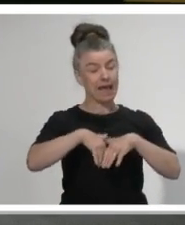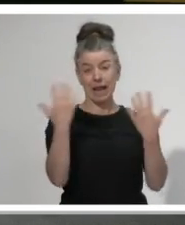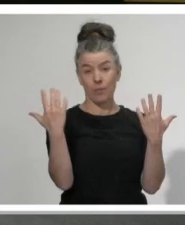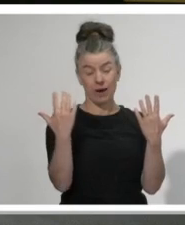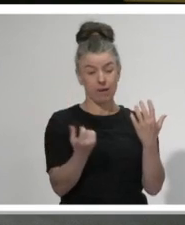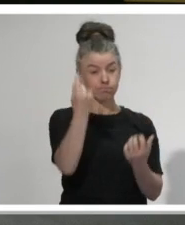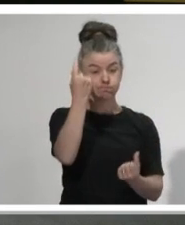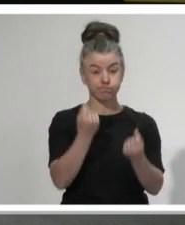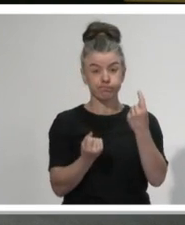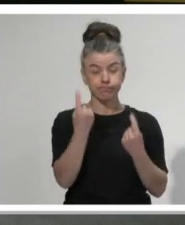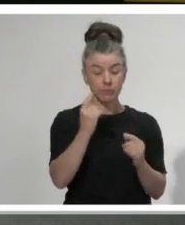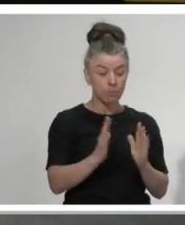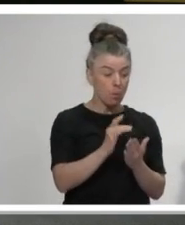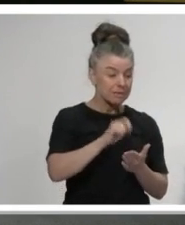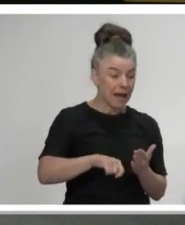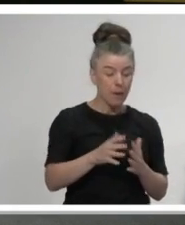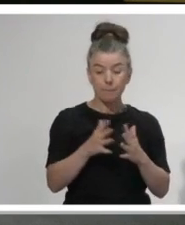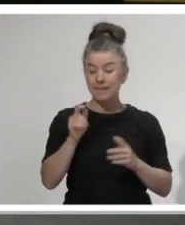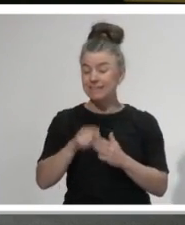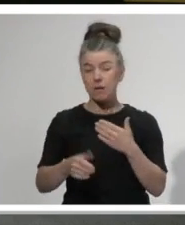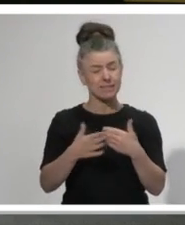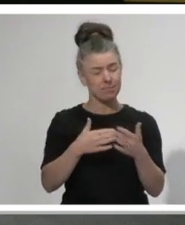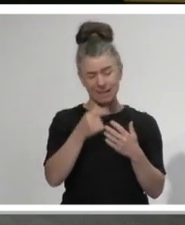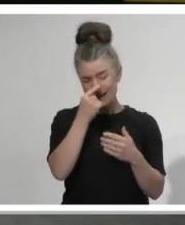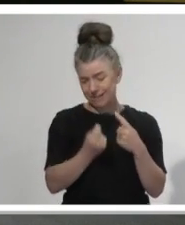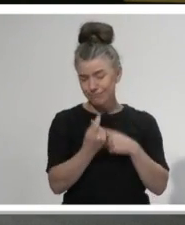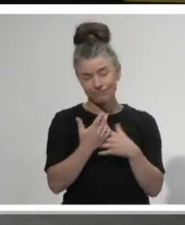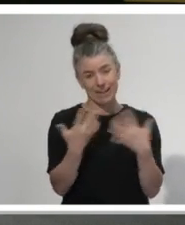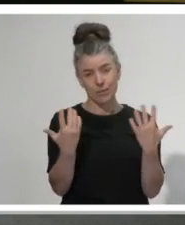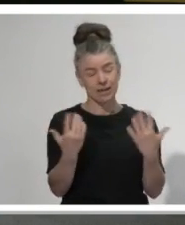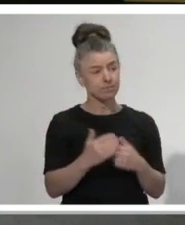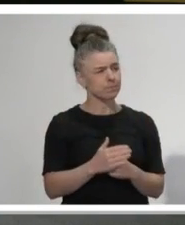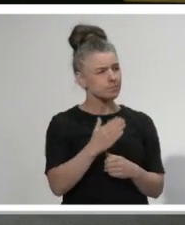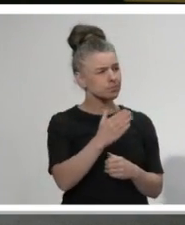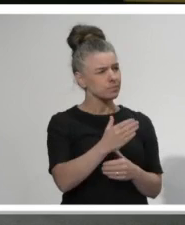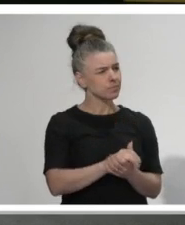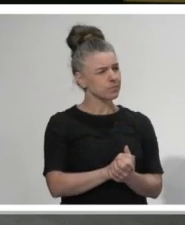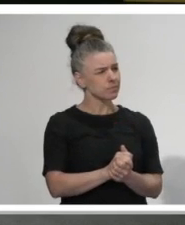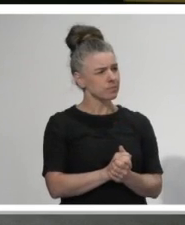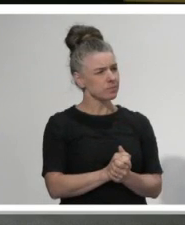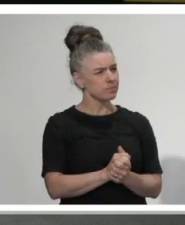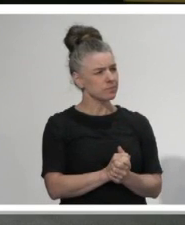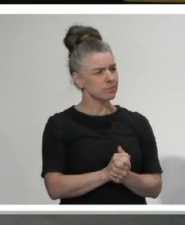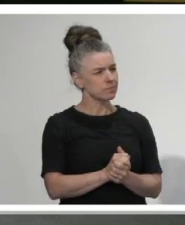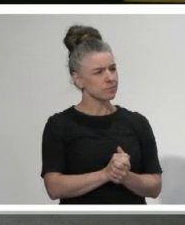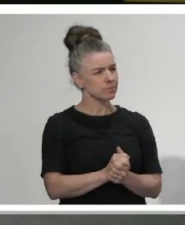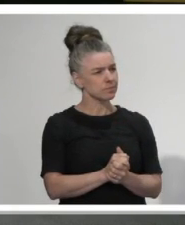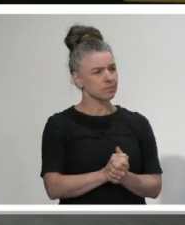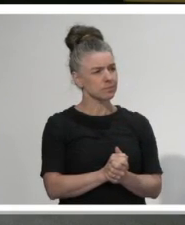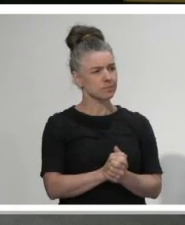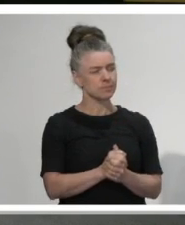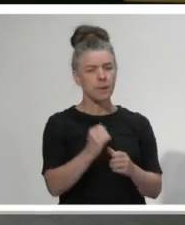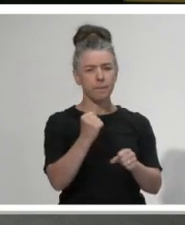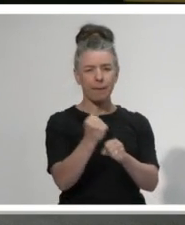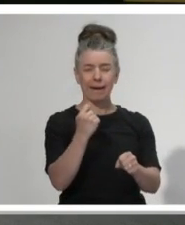easily, and that means that we have to stay vigilant under level 3. Jenna. RNZ and mortgage brokers are warning more New Zealanders will default on their loans like mortgages